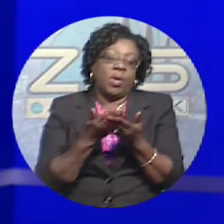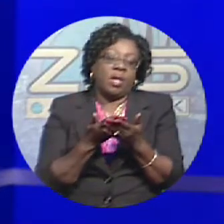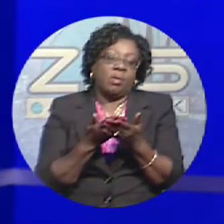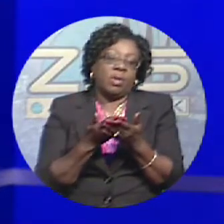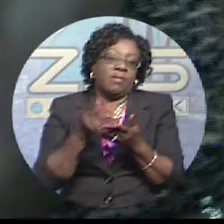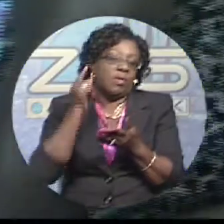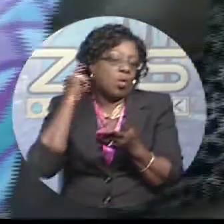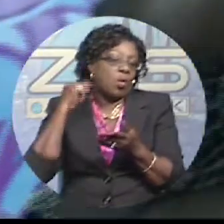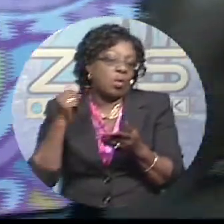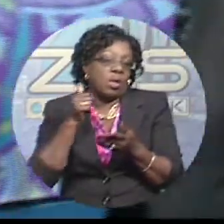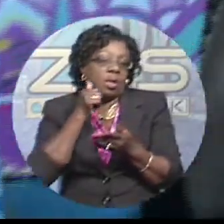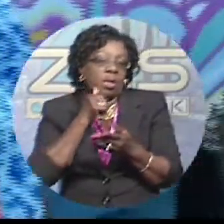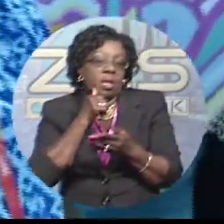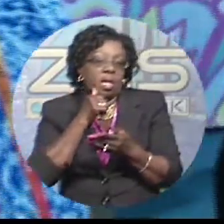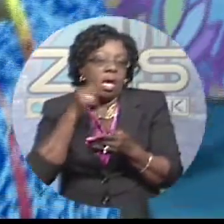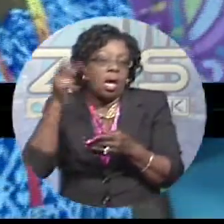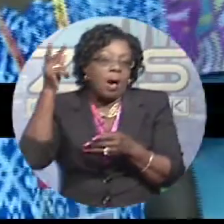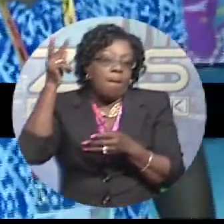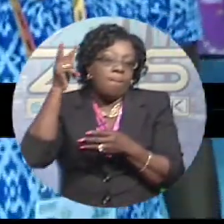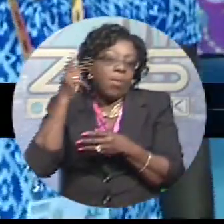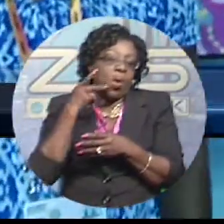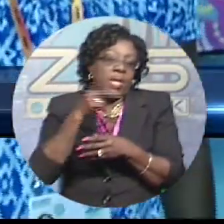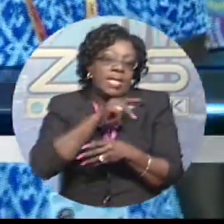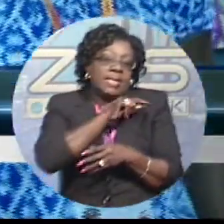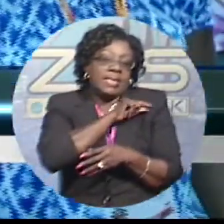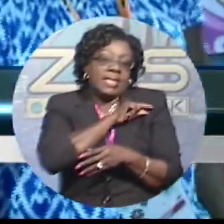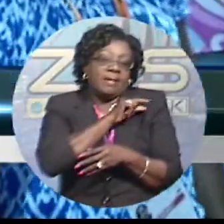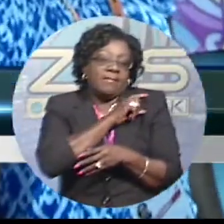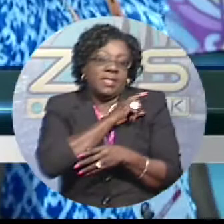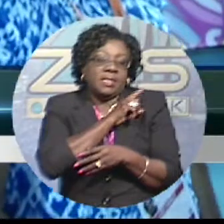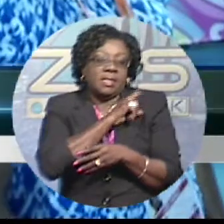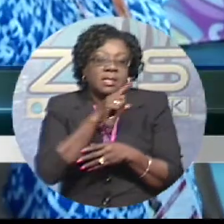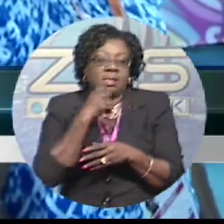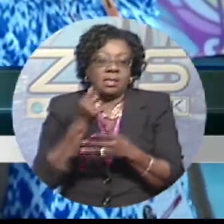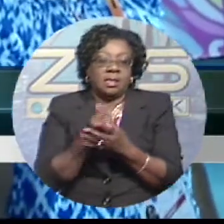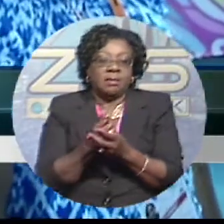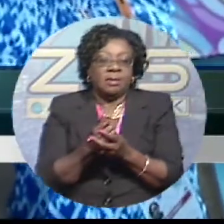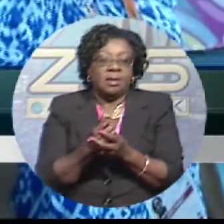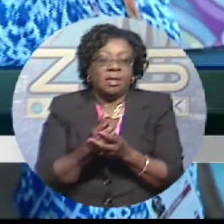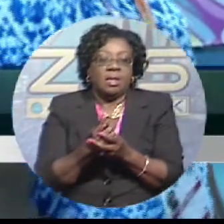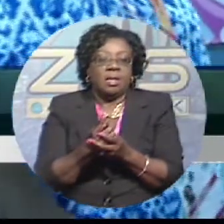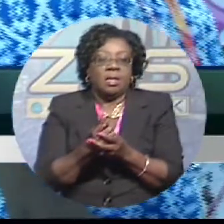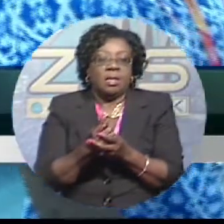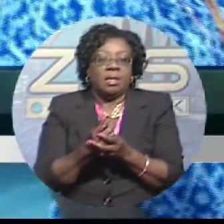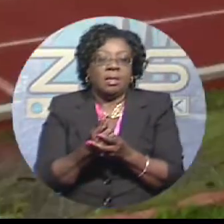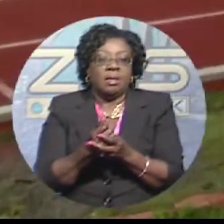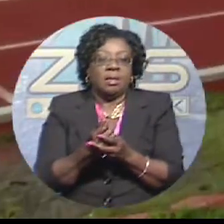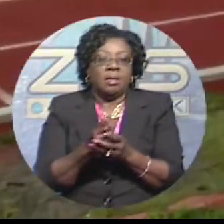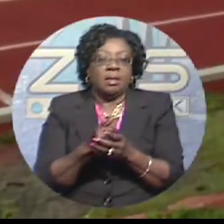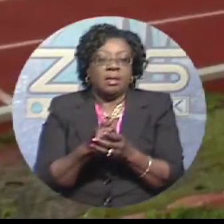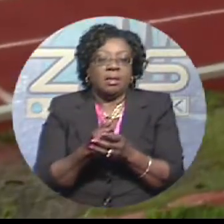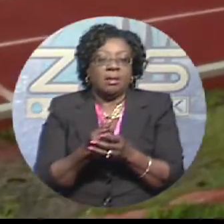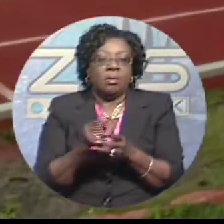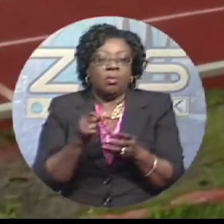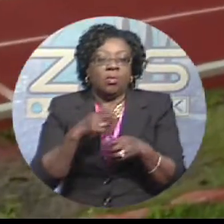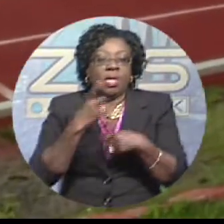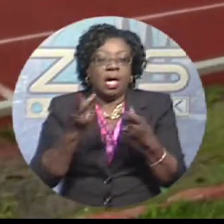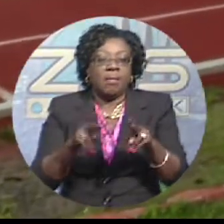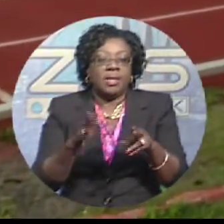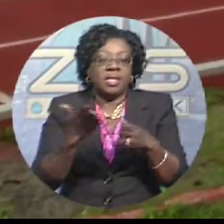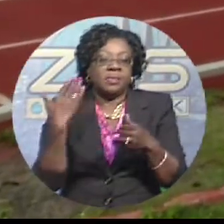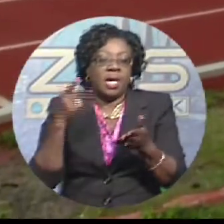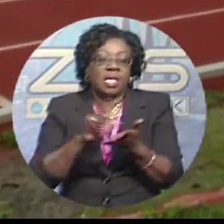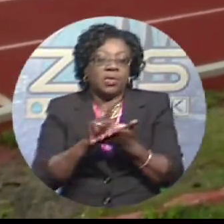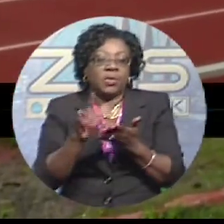Fisher. Golden Girl Pauline Davis-Thompson not mincing words at all, a bit ticked off. What transpired this past